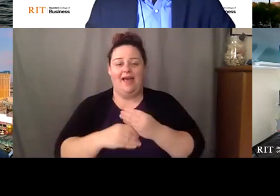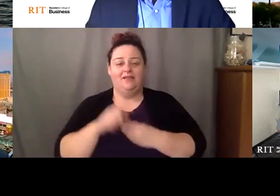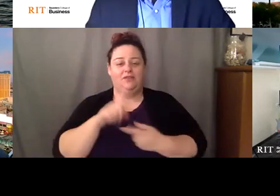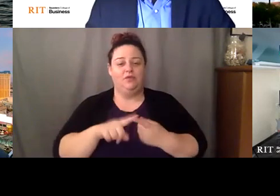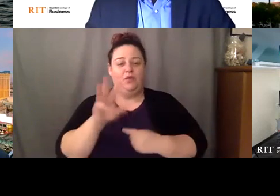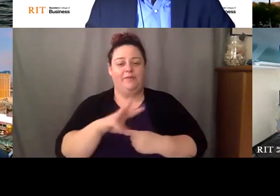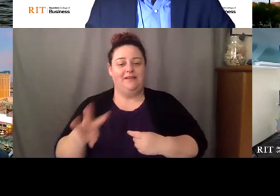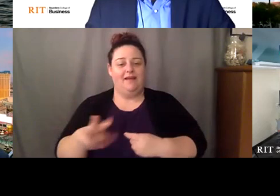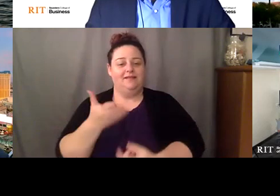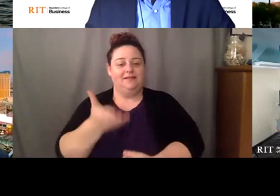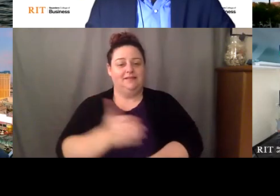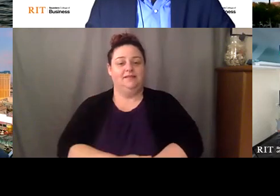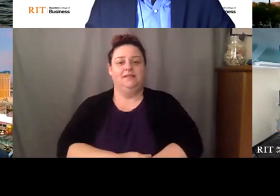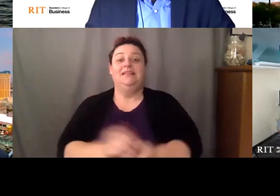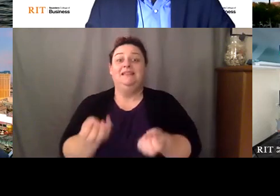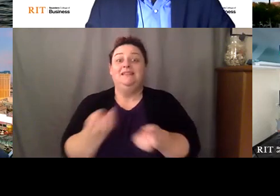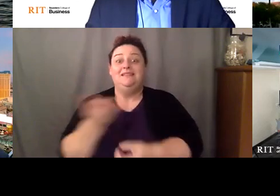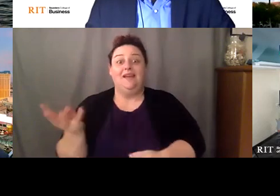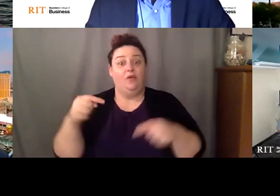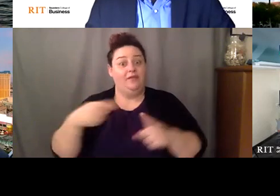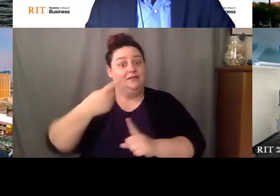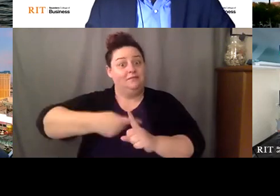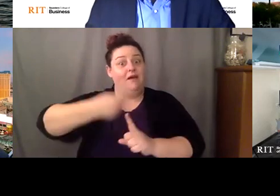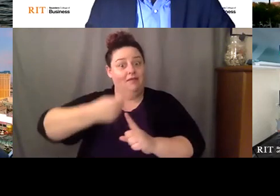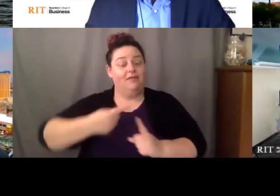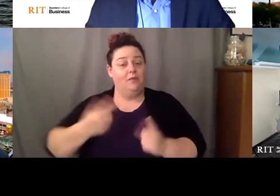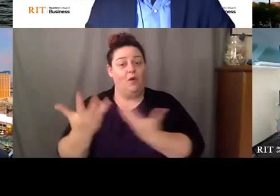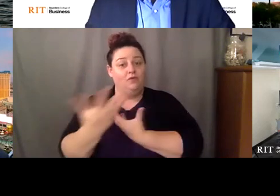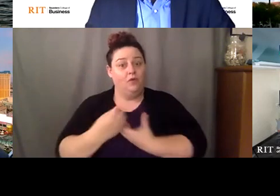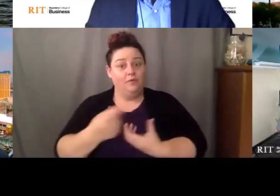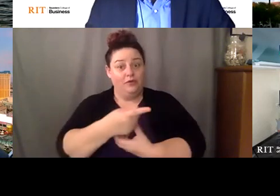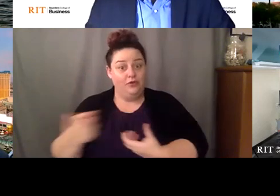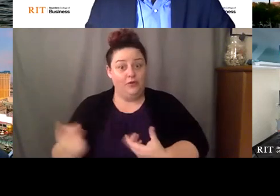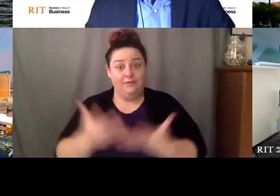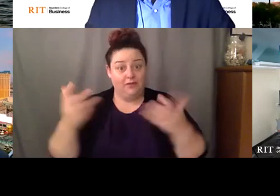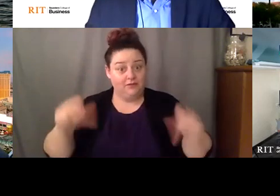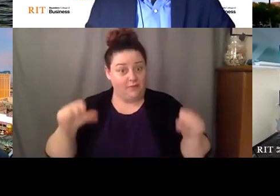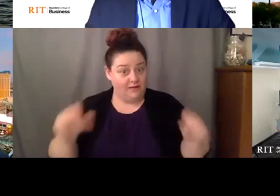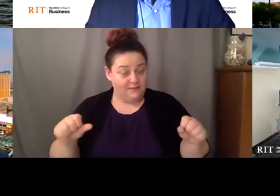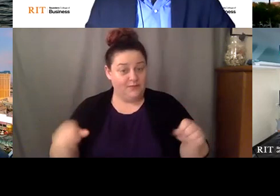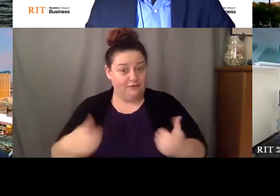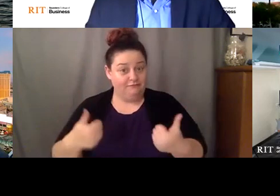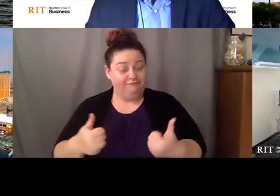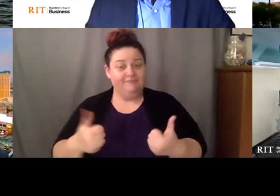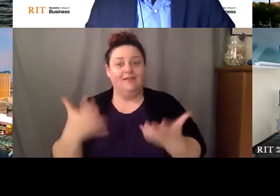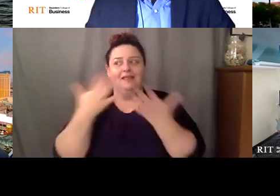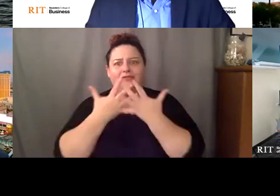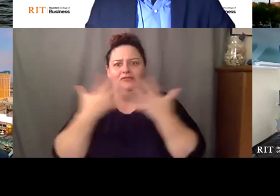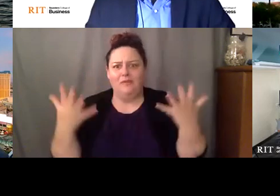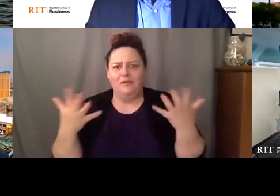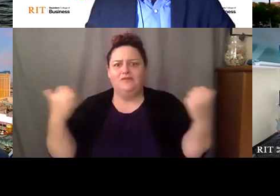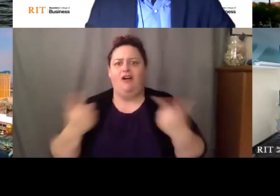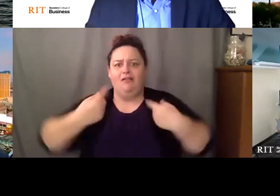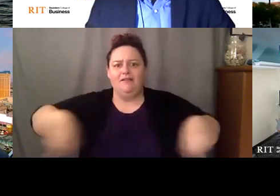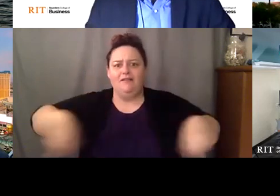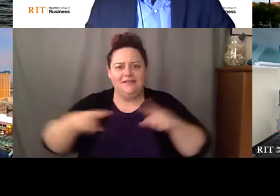now. We have several this month, and we'd like to include you in as many of these events as possible. Thank you so much from all of us here